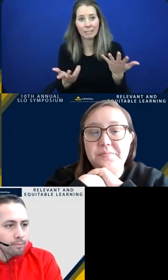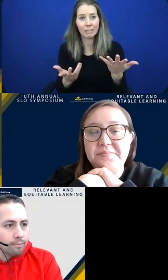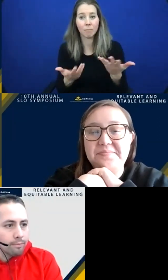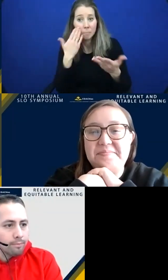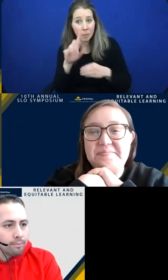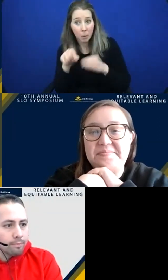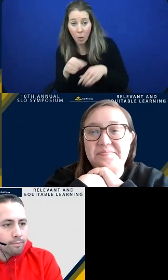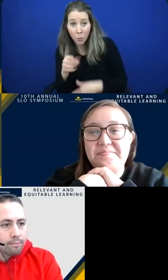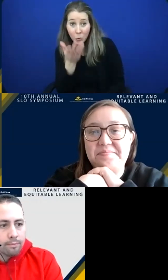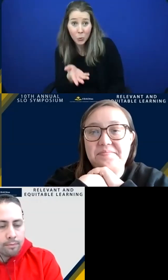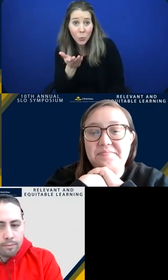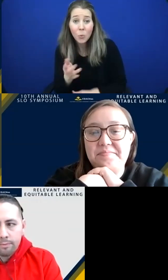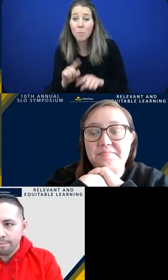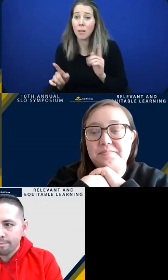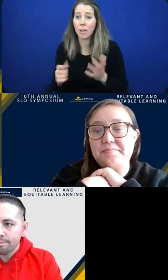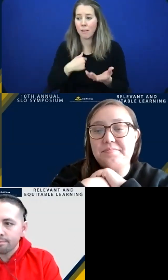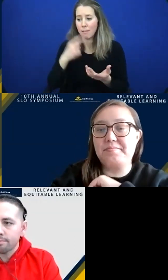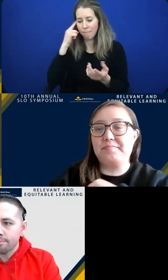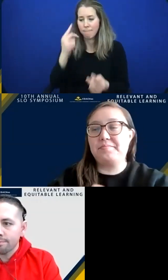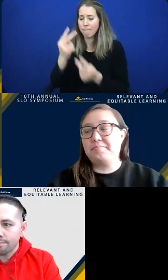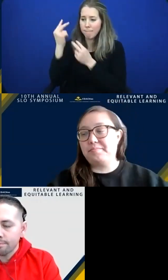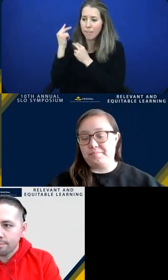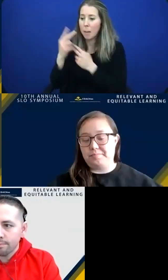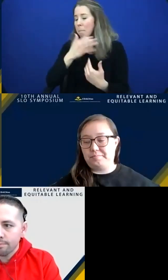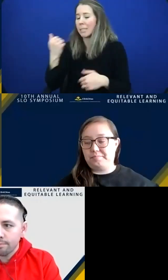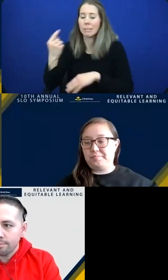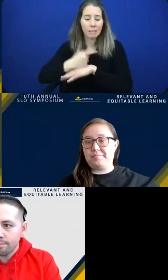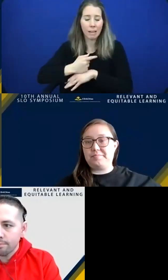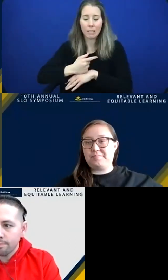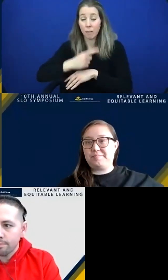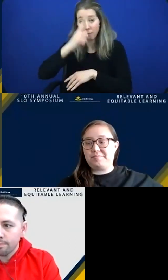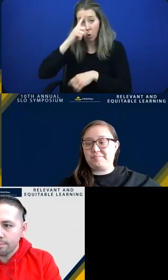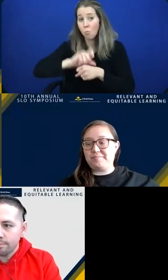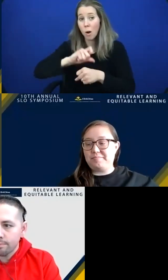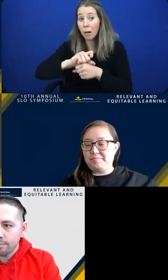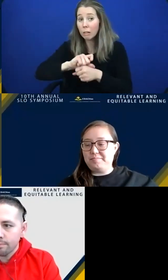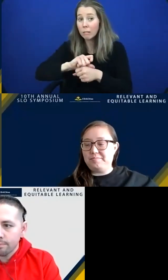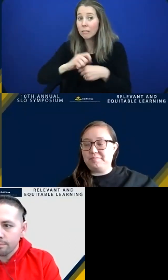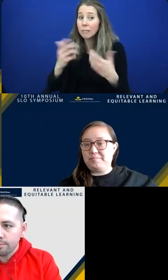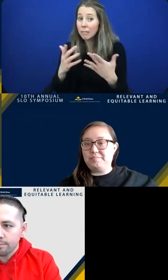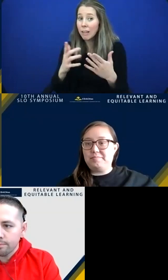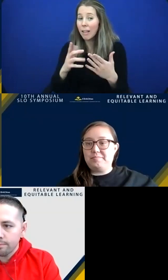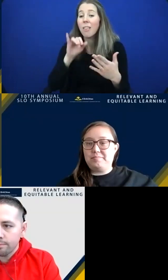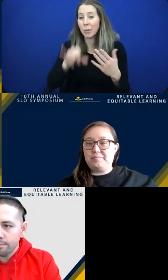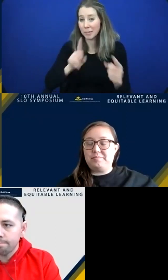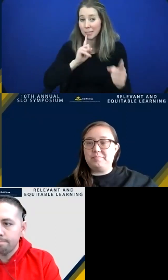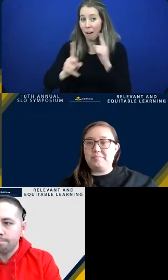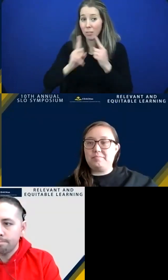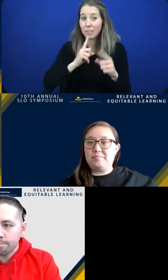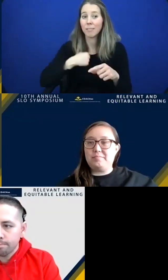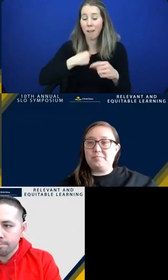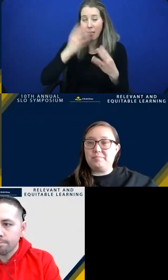you, but when I think back on the best days I've had at work, those are the conversations that I think about.